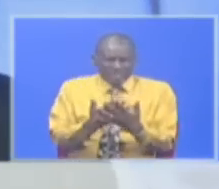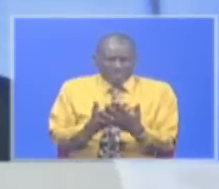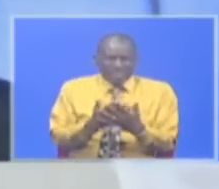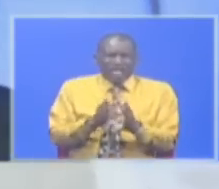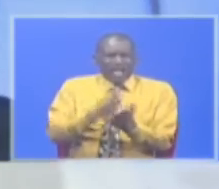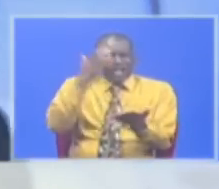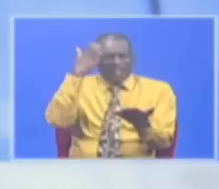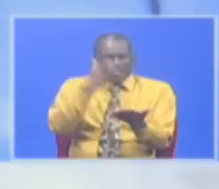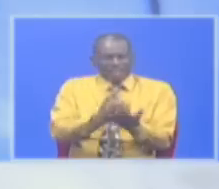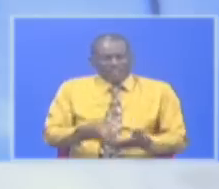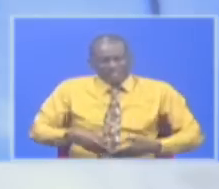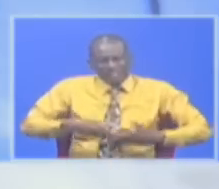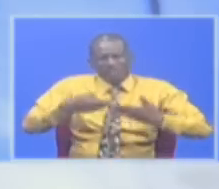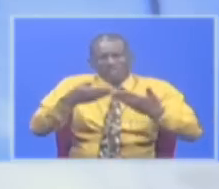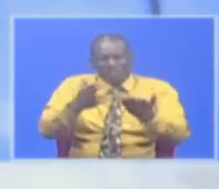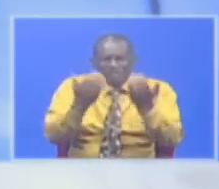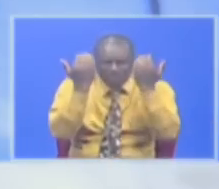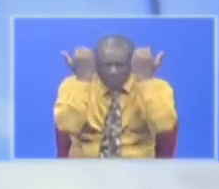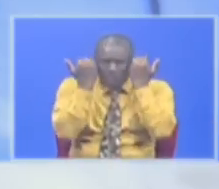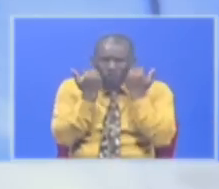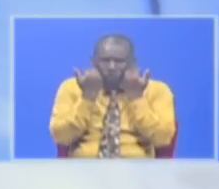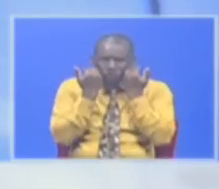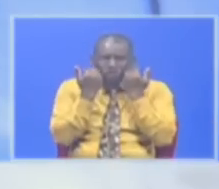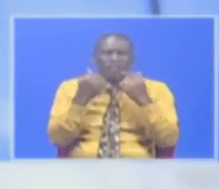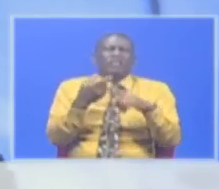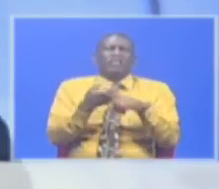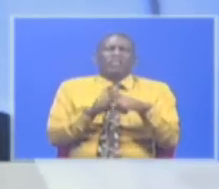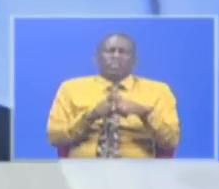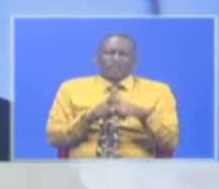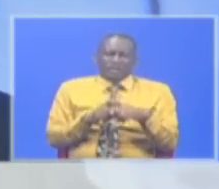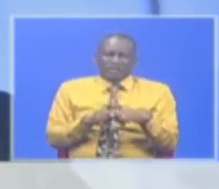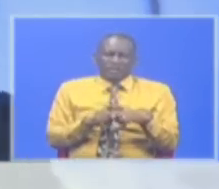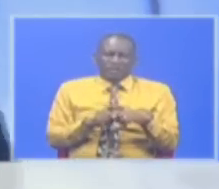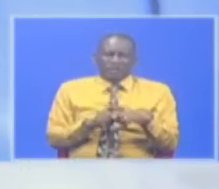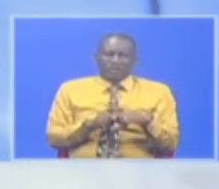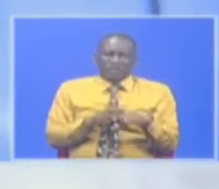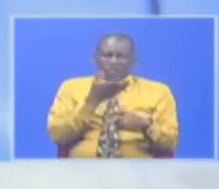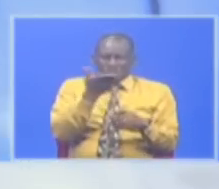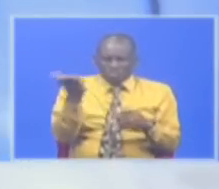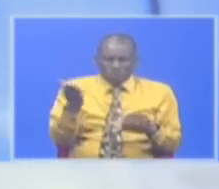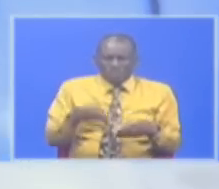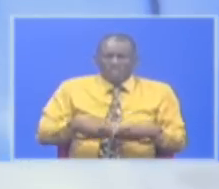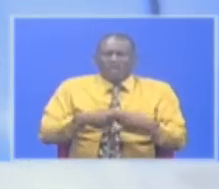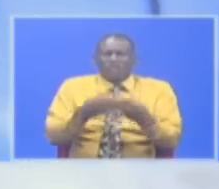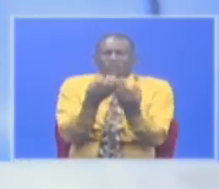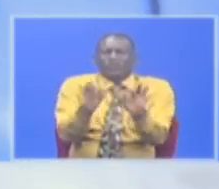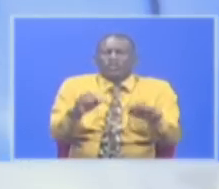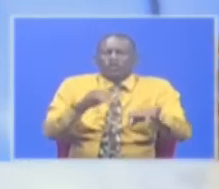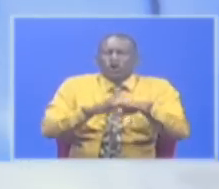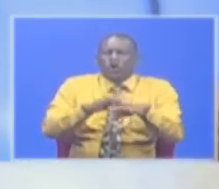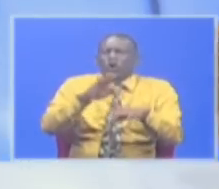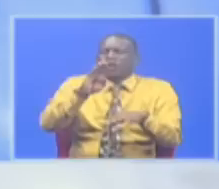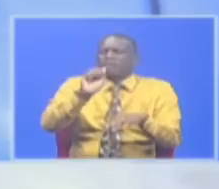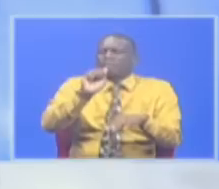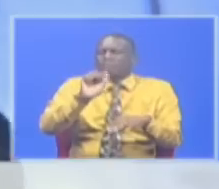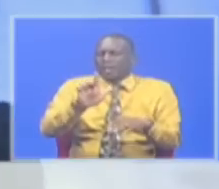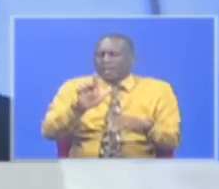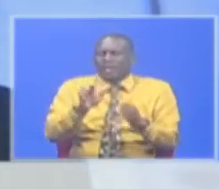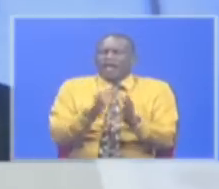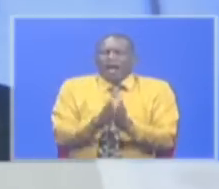evidence has been taken to court, then they're given bail and they're able to go back to